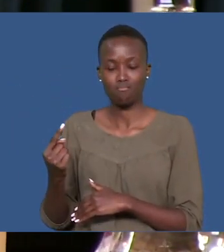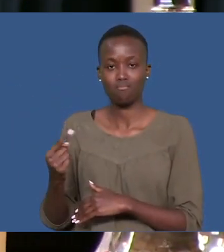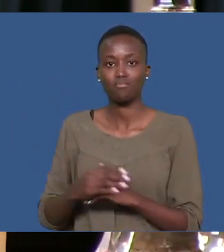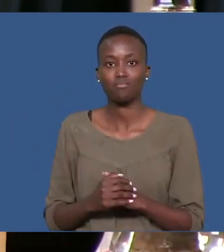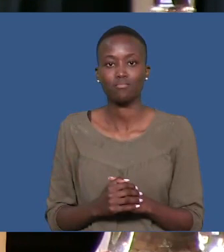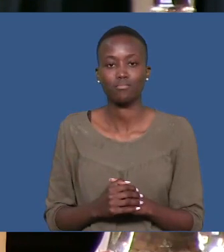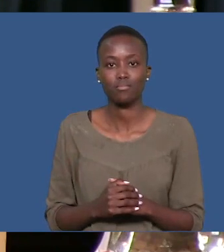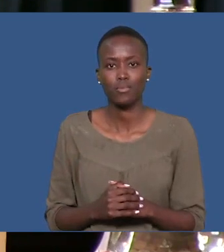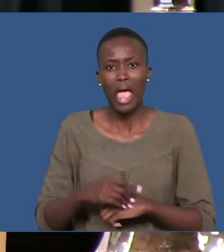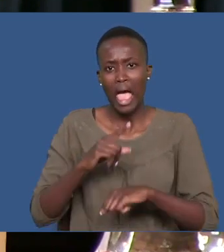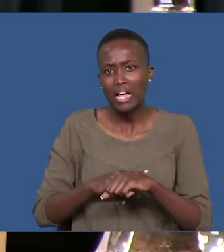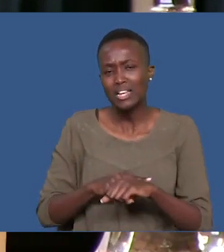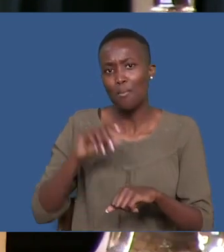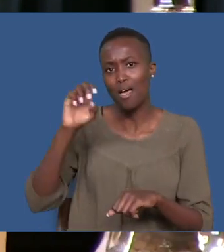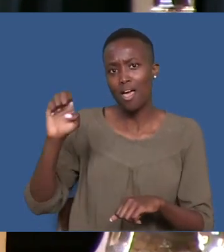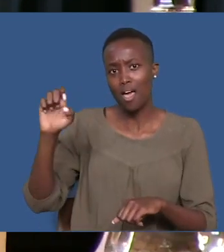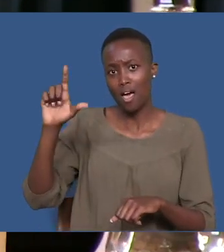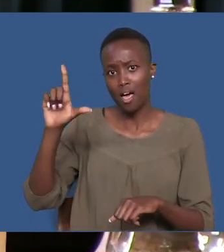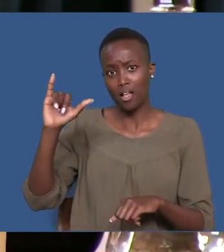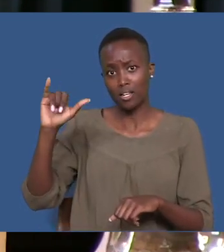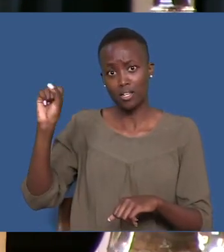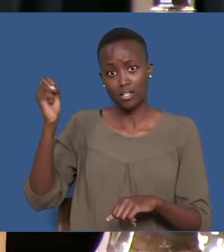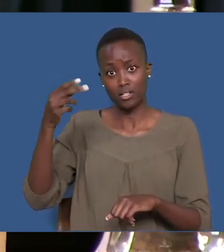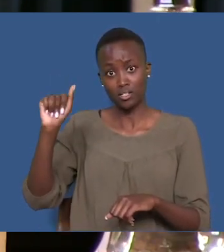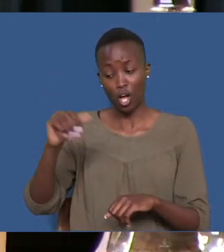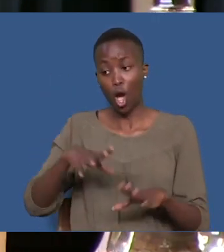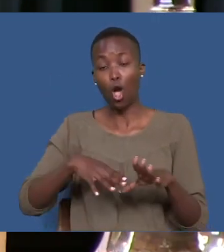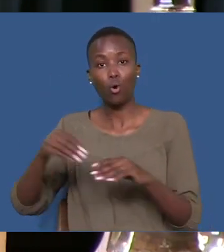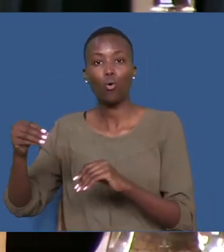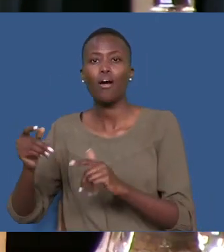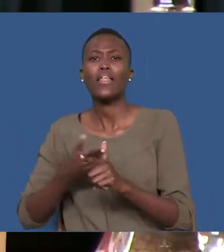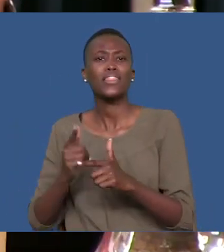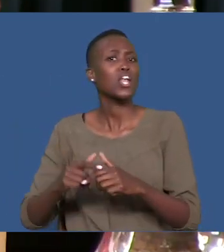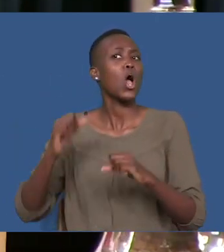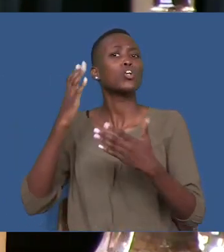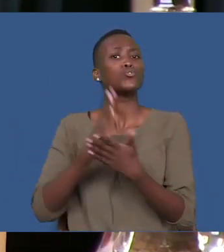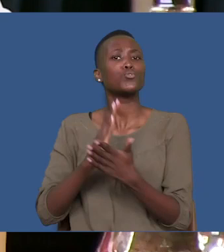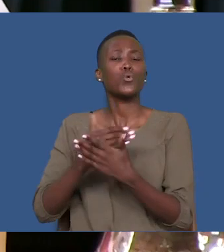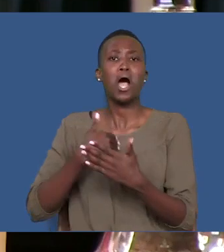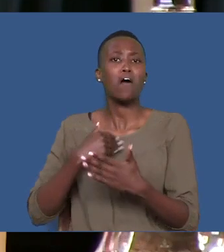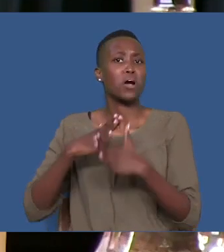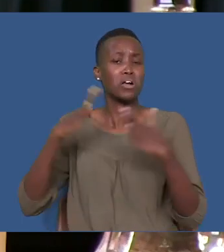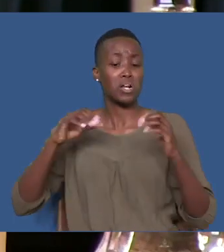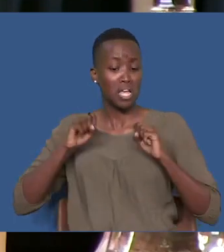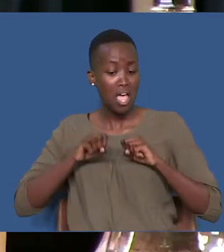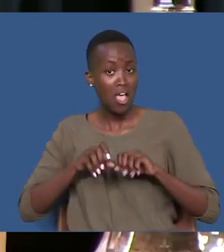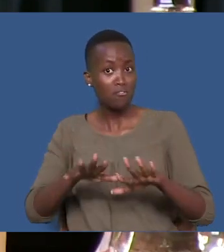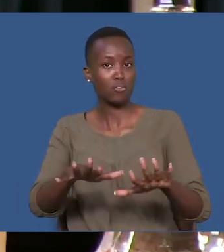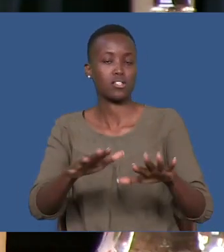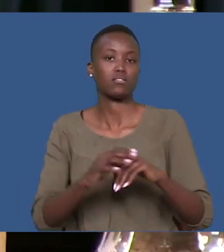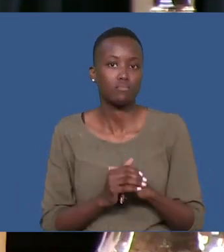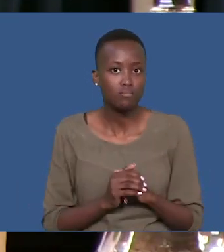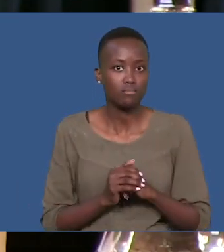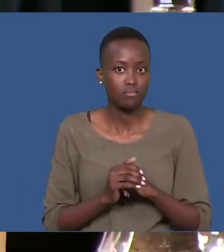how he was effective in ministry by just following that young group of prophets outside the sanctuary and